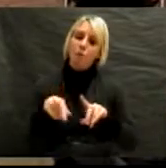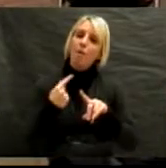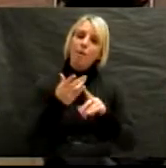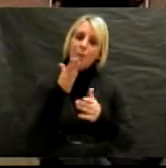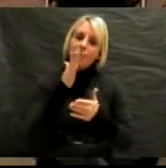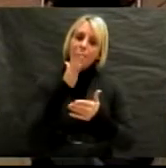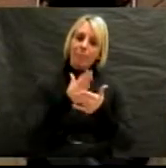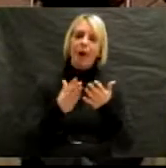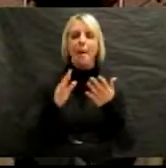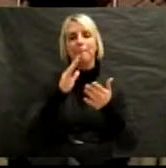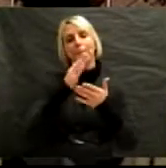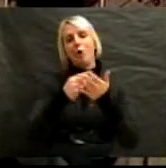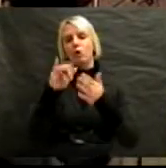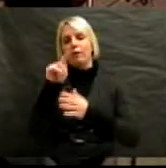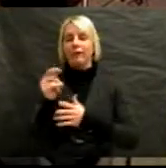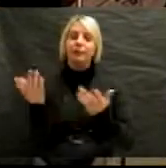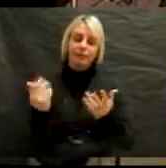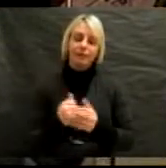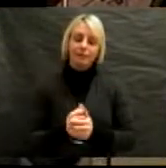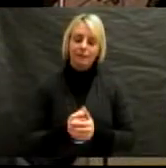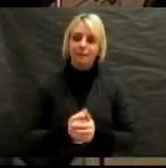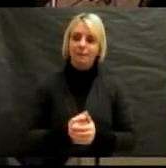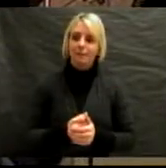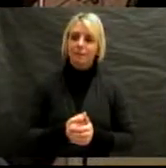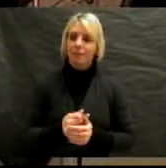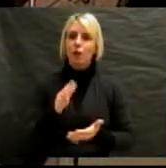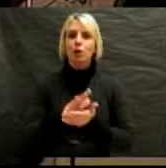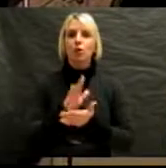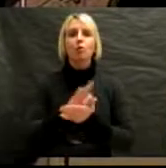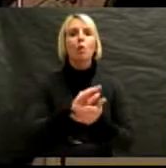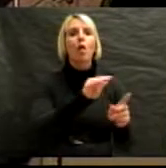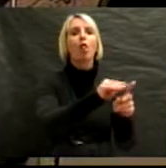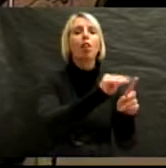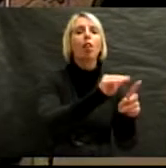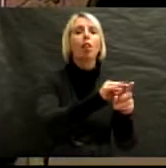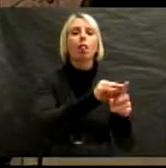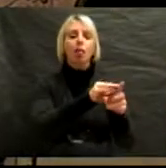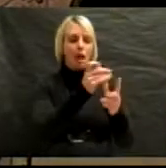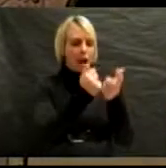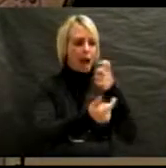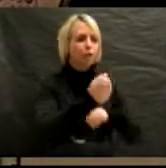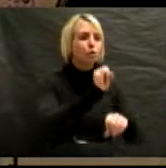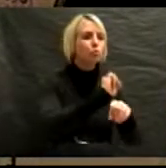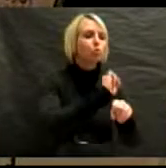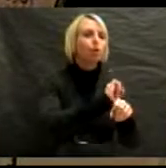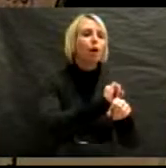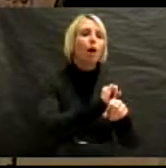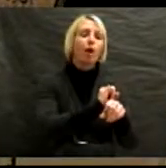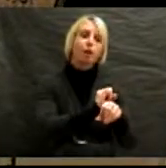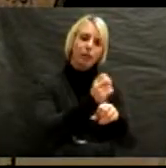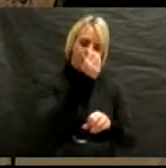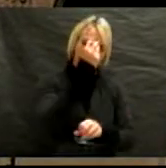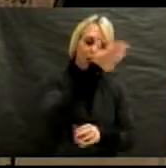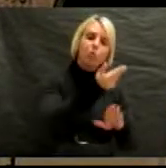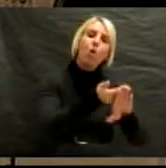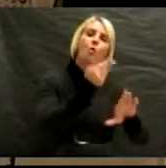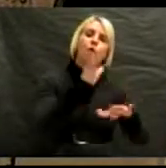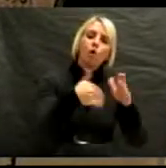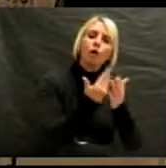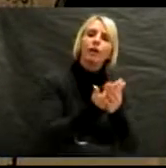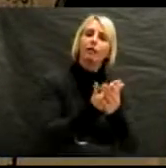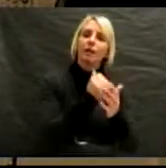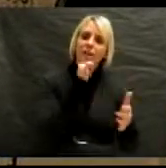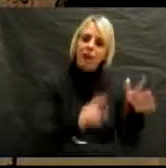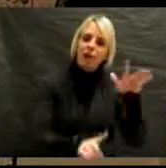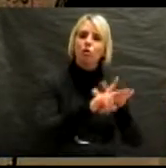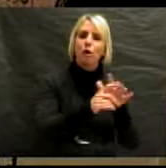there is working hard and is busy, and so I think I tend to not showing up without giving somebody some notice, I think is